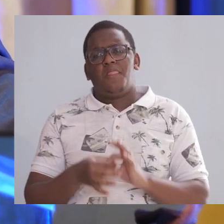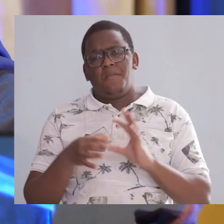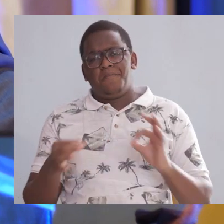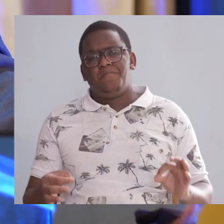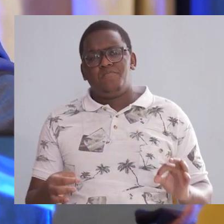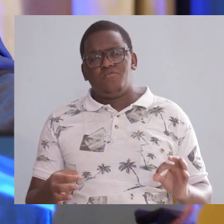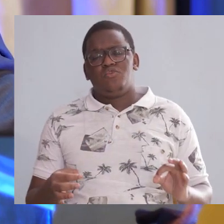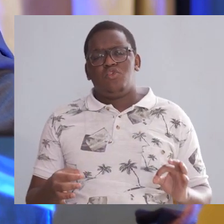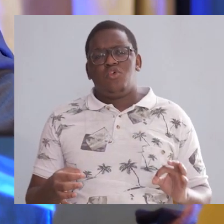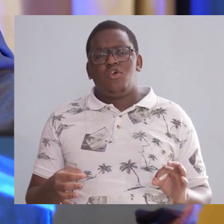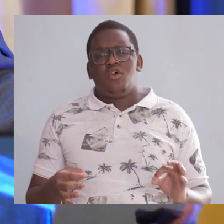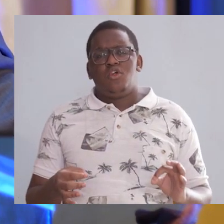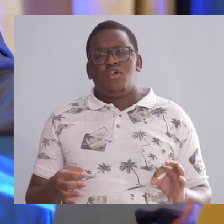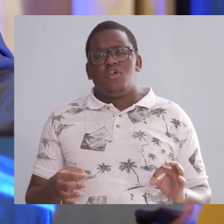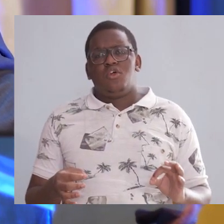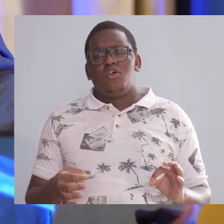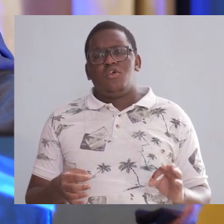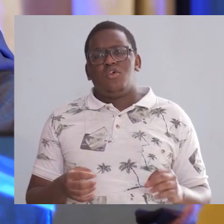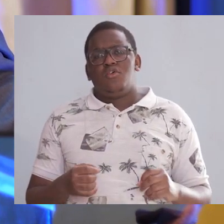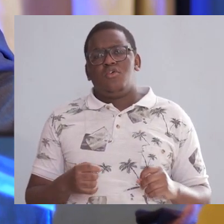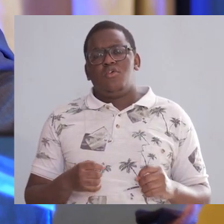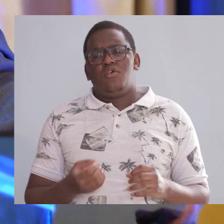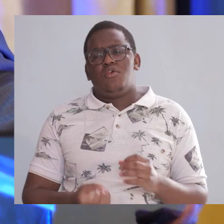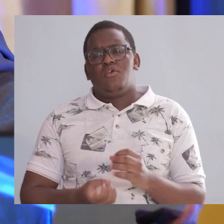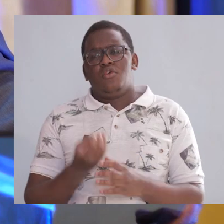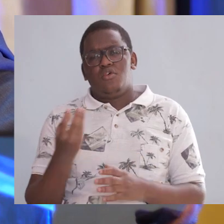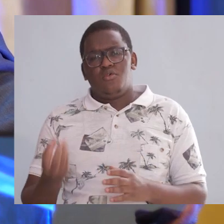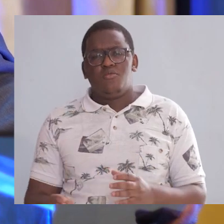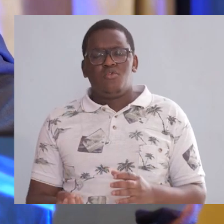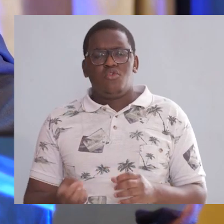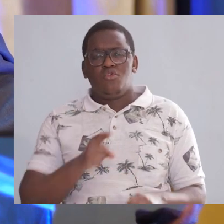comes from you. Help us in this regard.